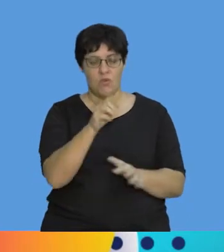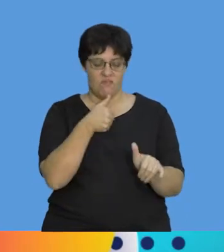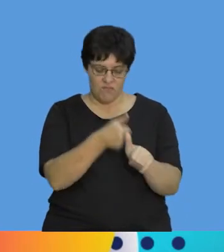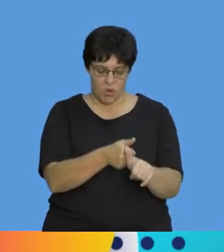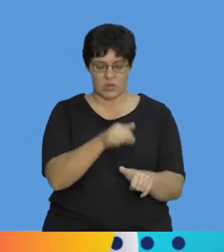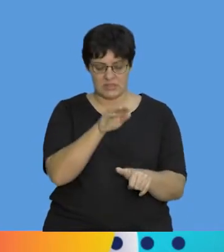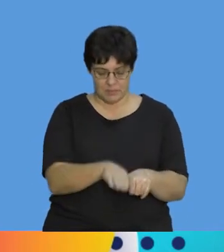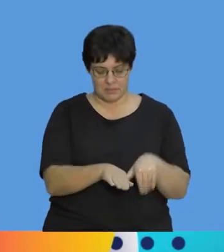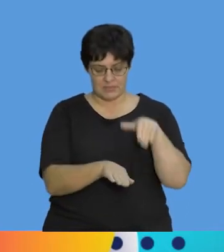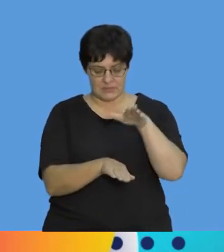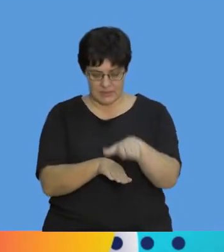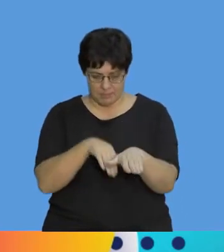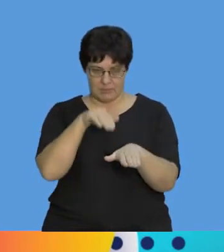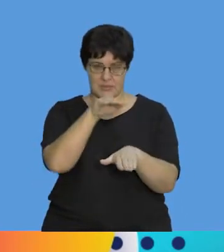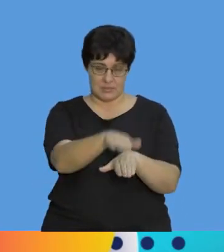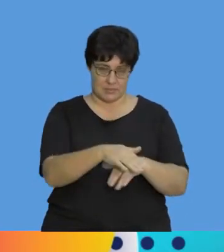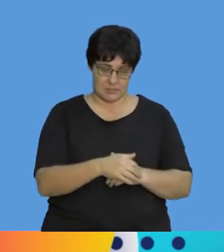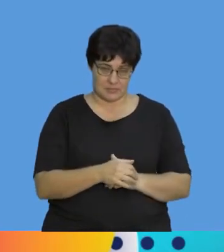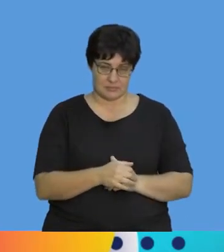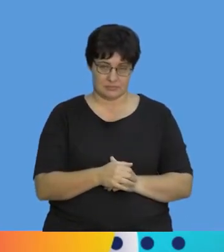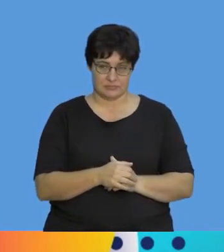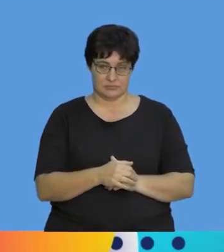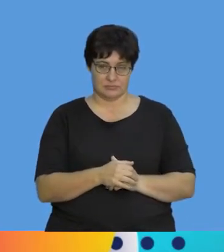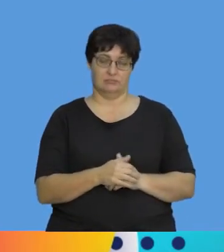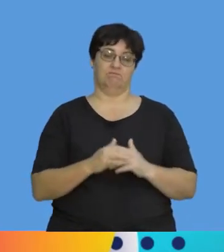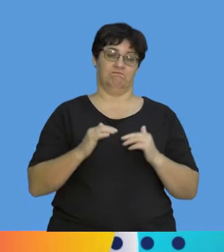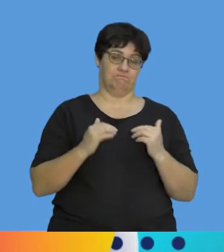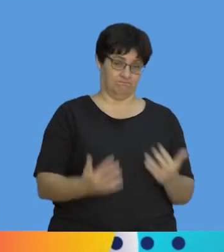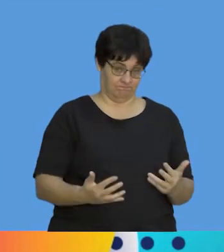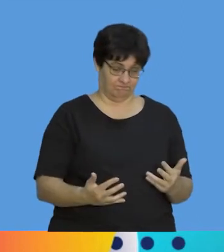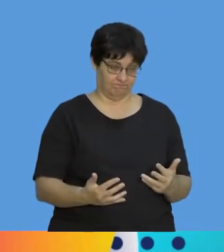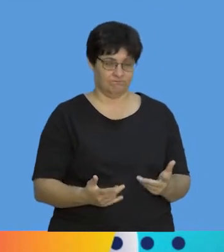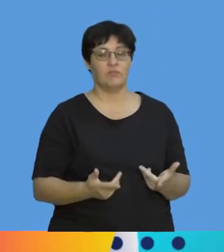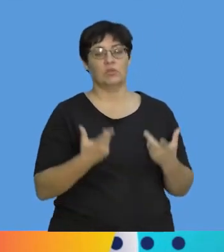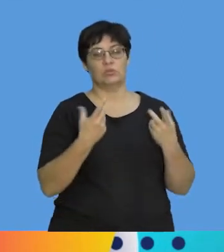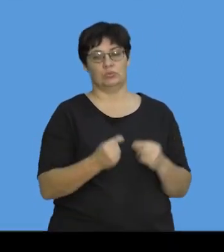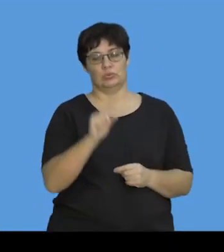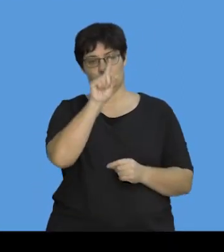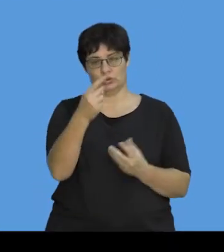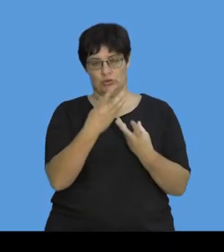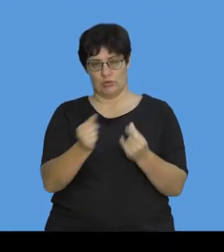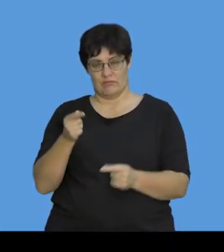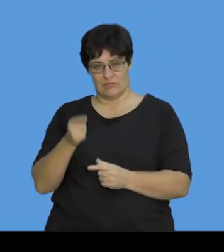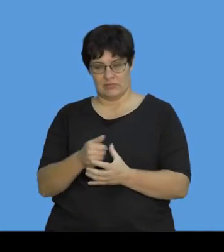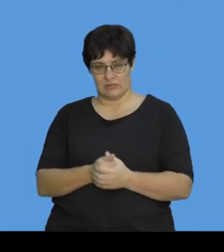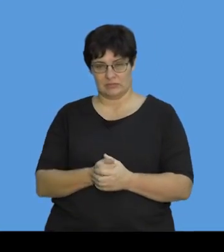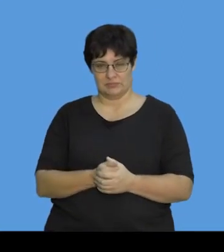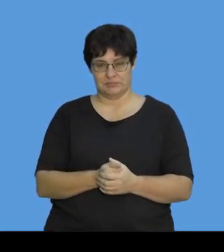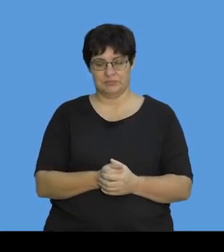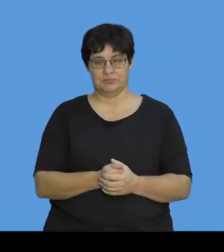by step. Okay? So, let's do a problem. Here